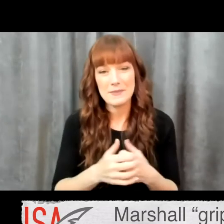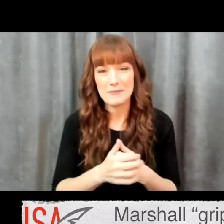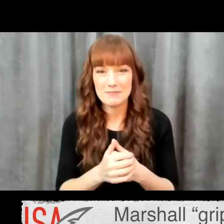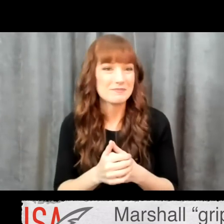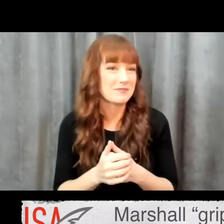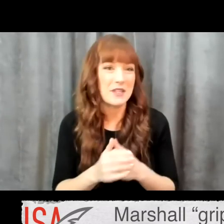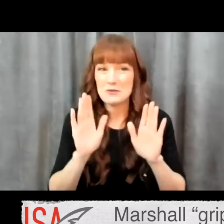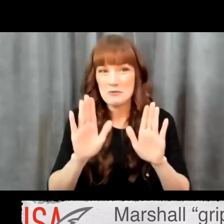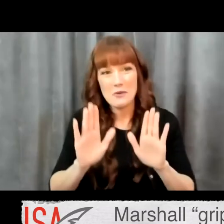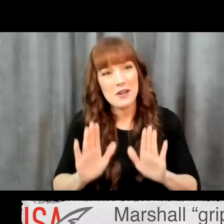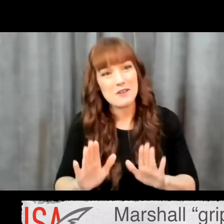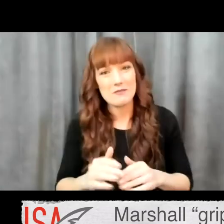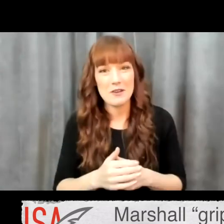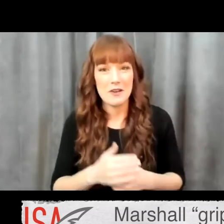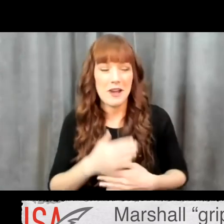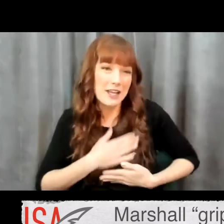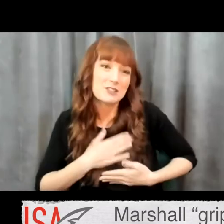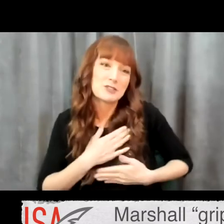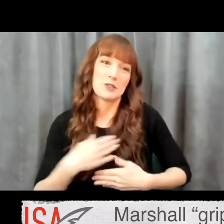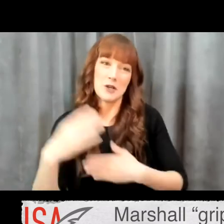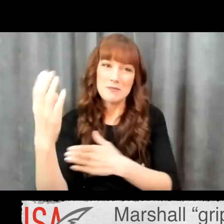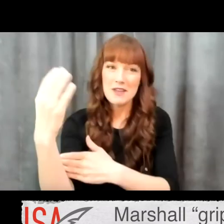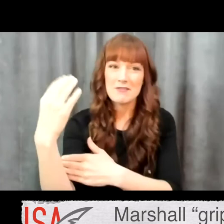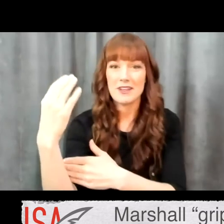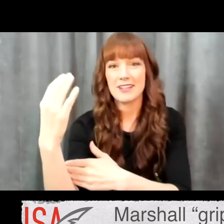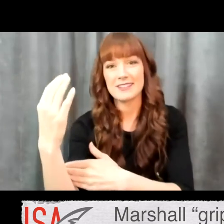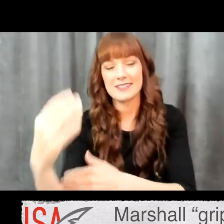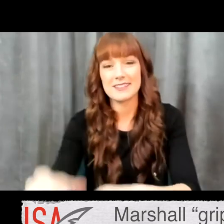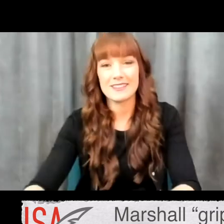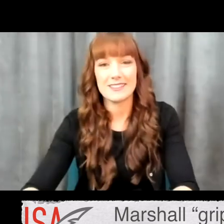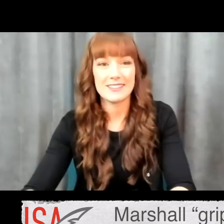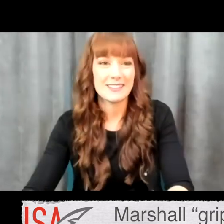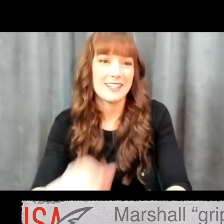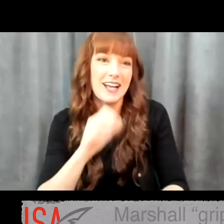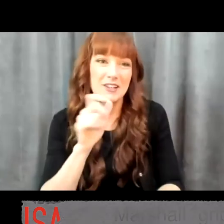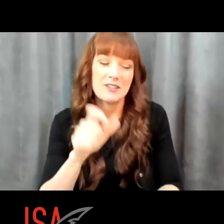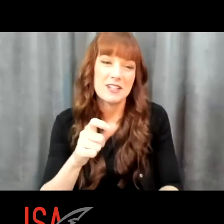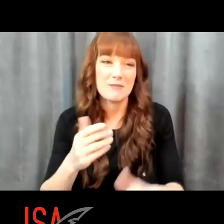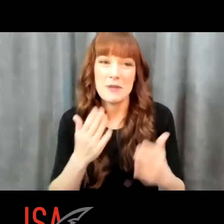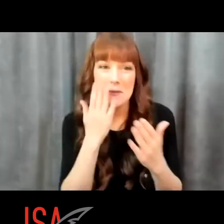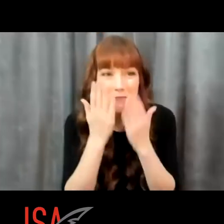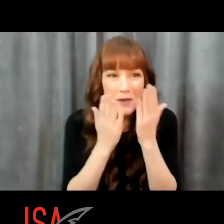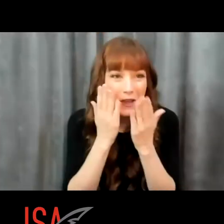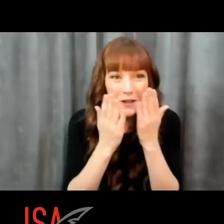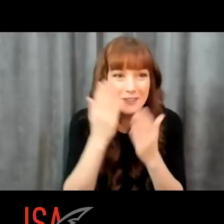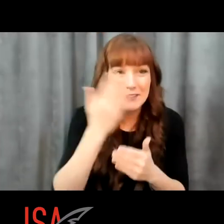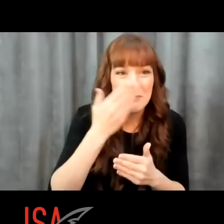This is great. I like being on video because it means that I don't have to be embarrassed in front of people.